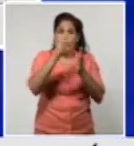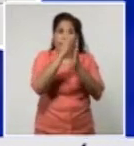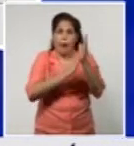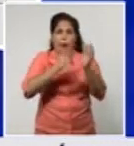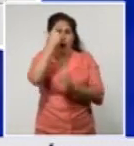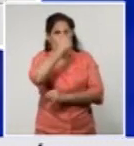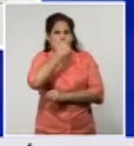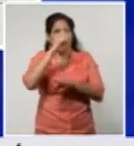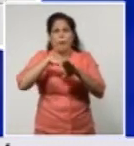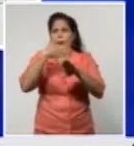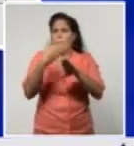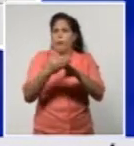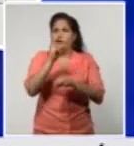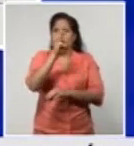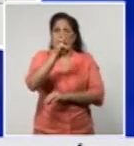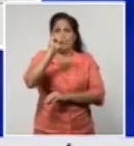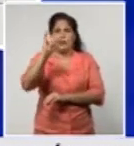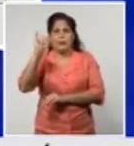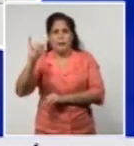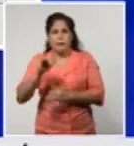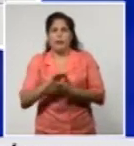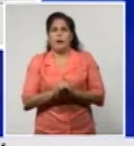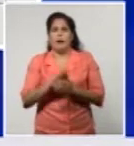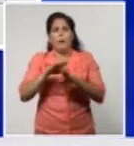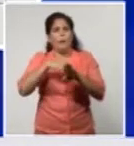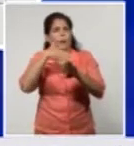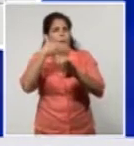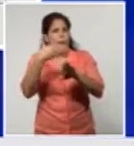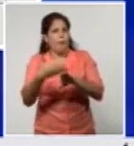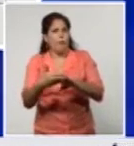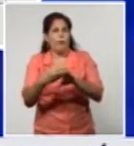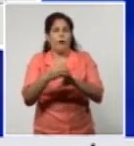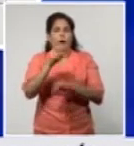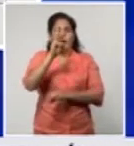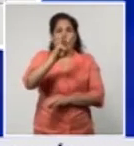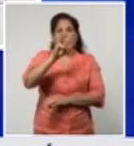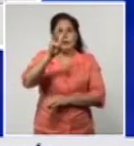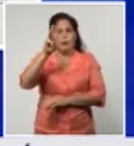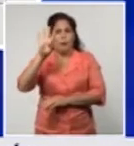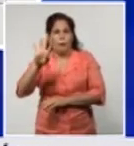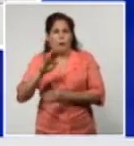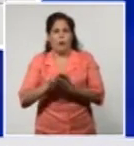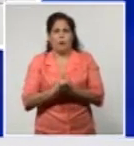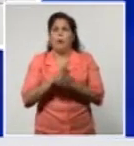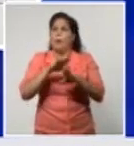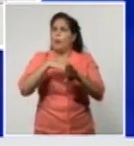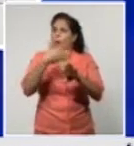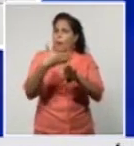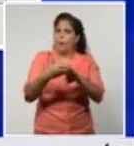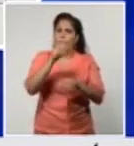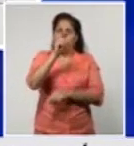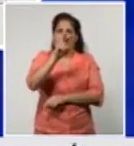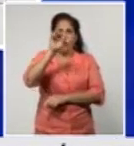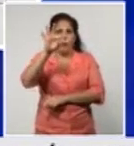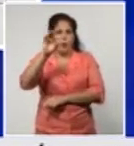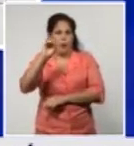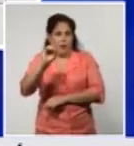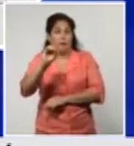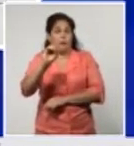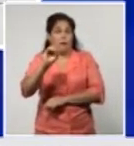349 cases were confirmed. Throughout the month of April, 366 cases followed,